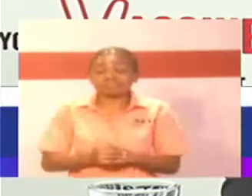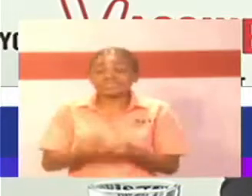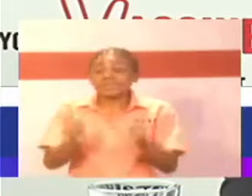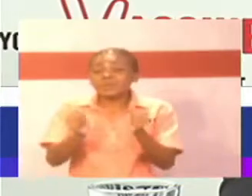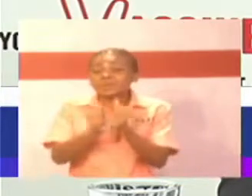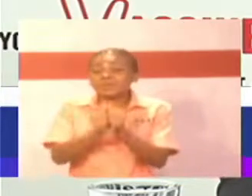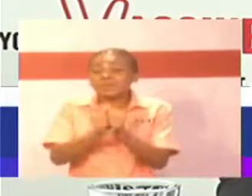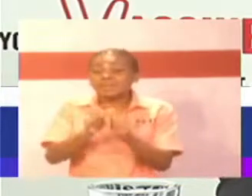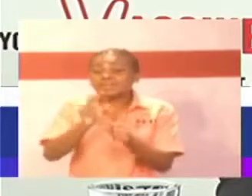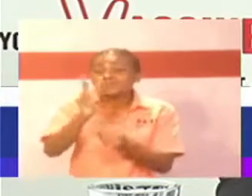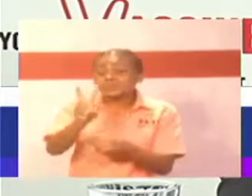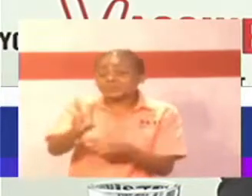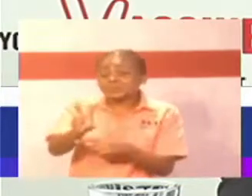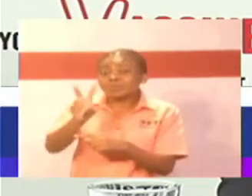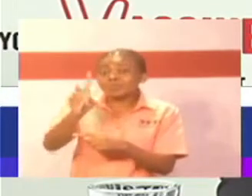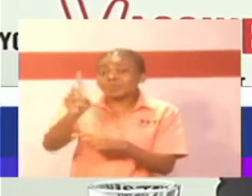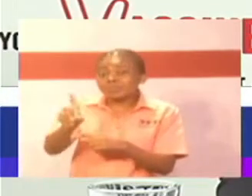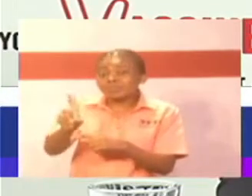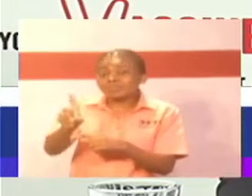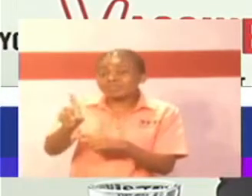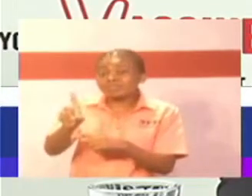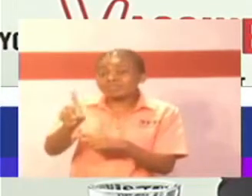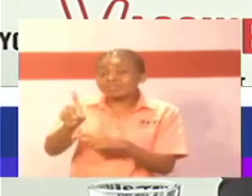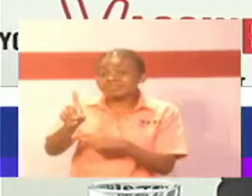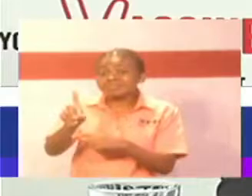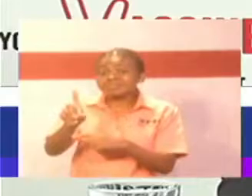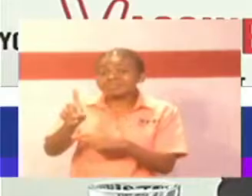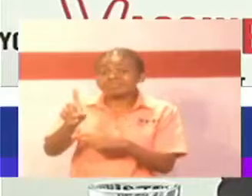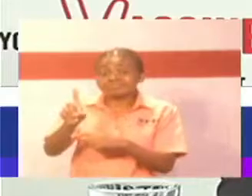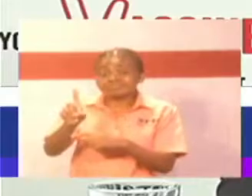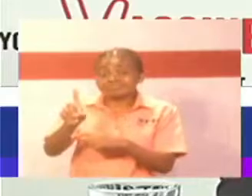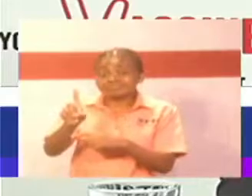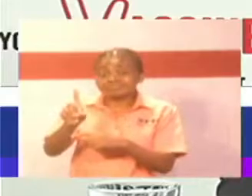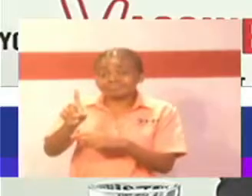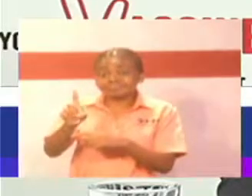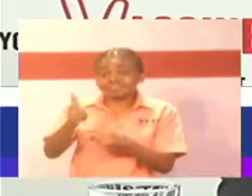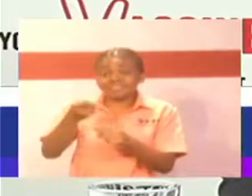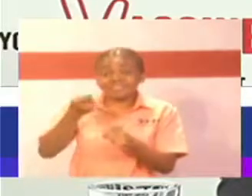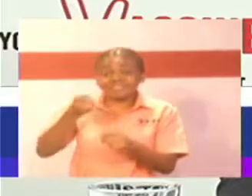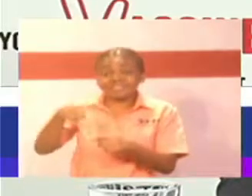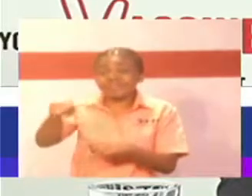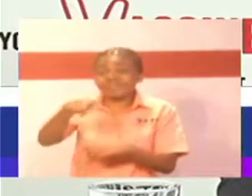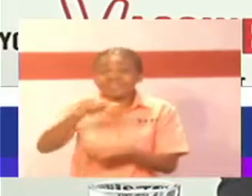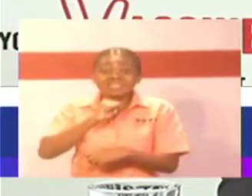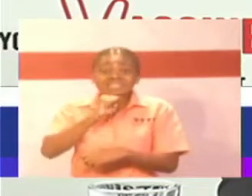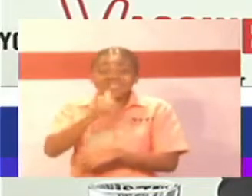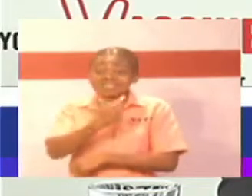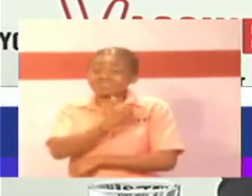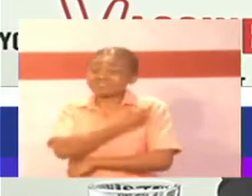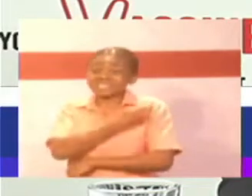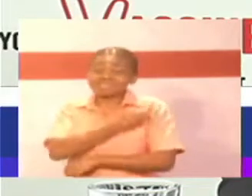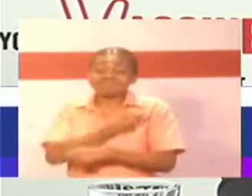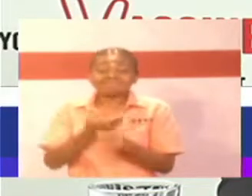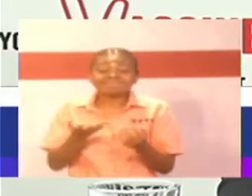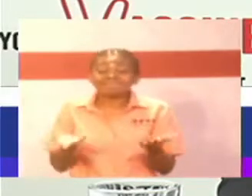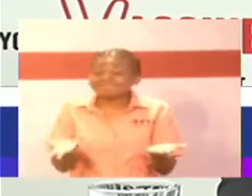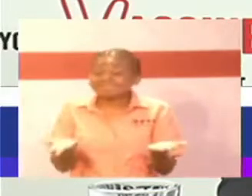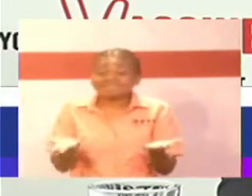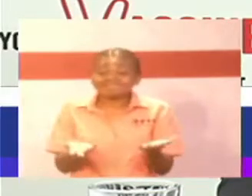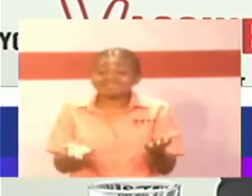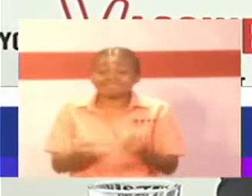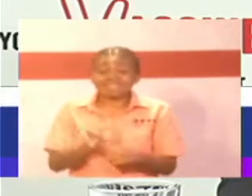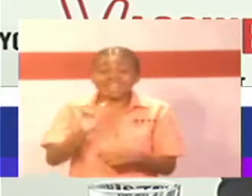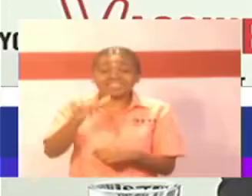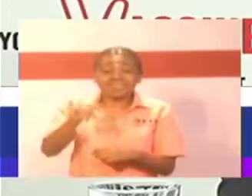21 of 22 patients unvaccinated. That's 95% of persons at the Couva Medical and Multi-Training